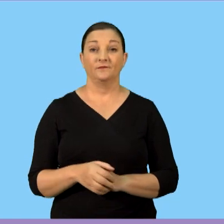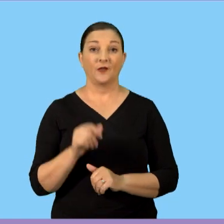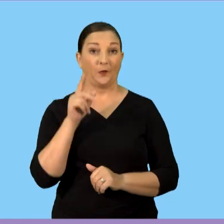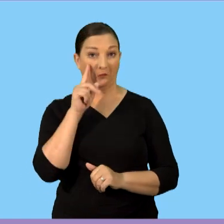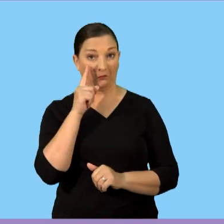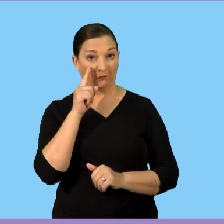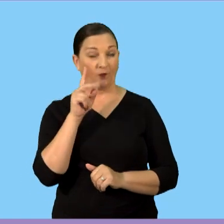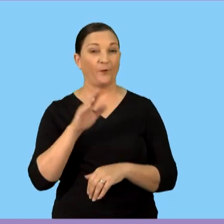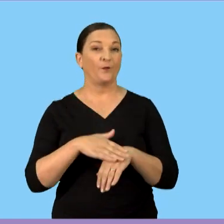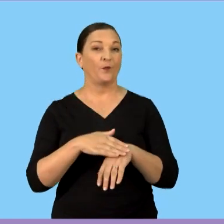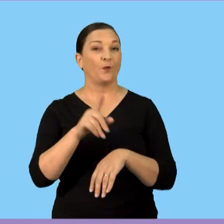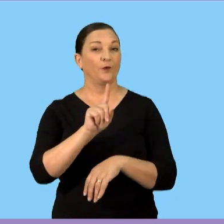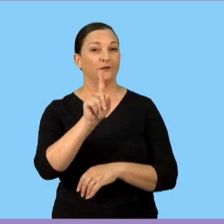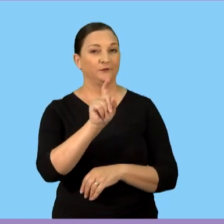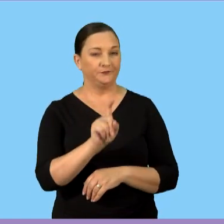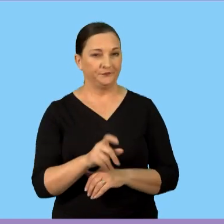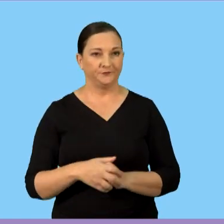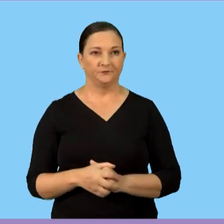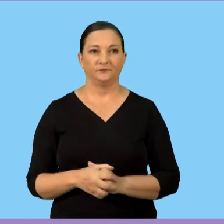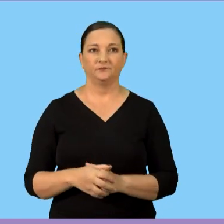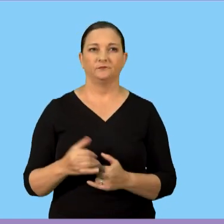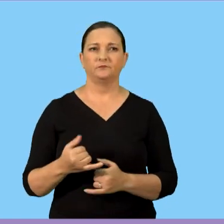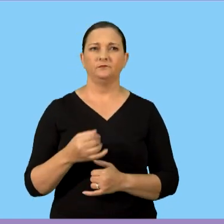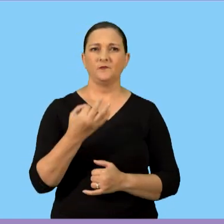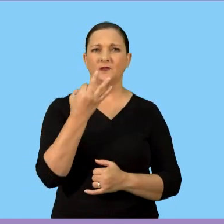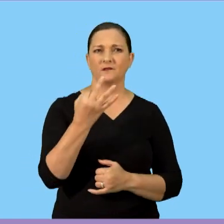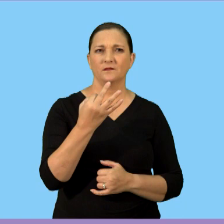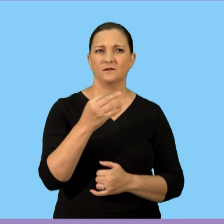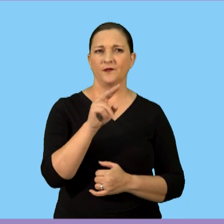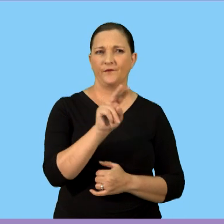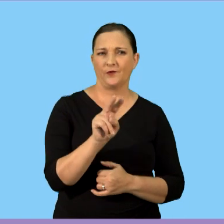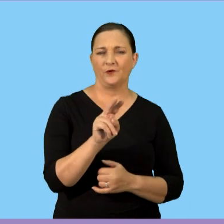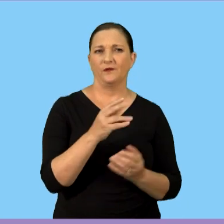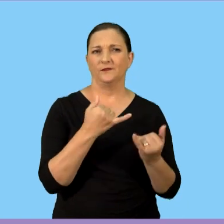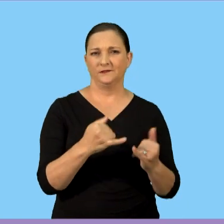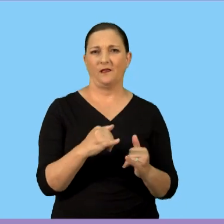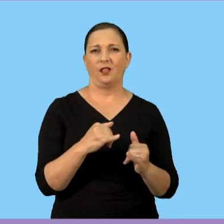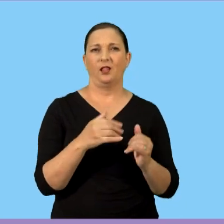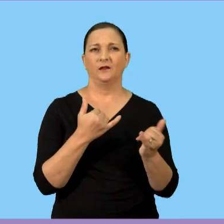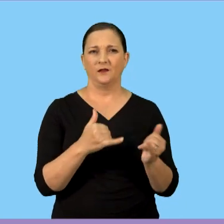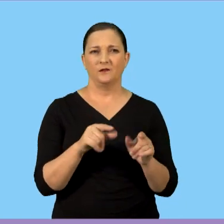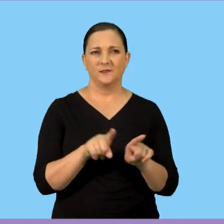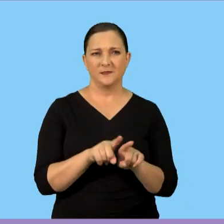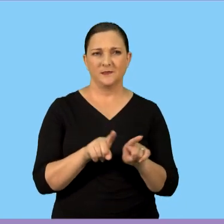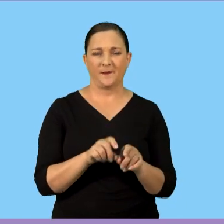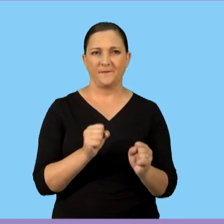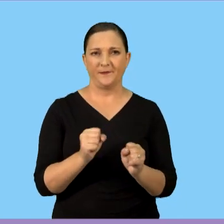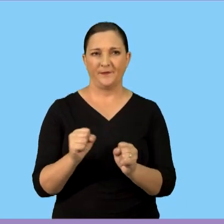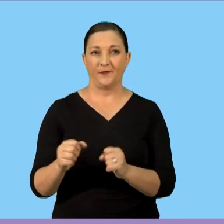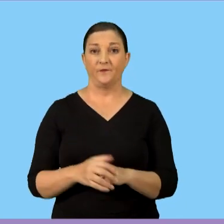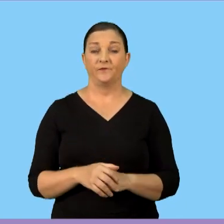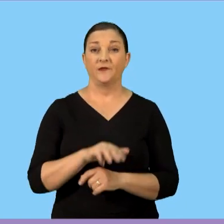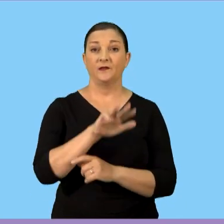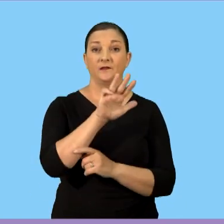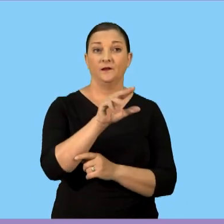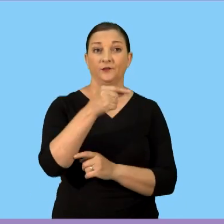Let's look at more questions. Now for number 3 there, we are still simplifying the expressions. I have there